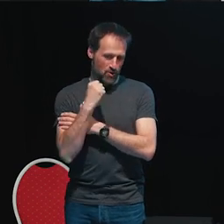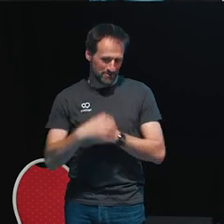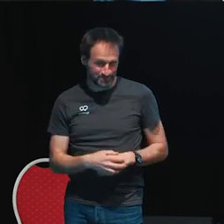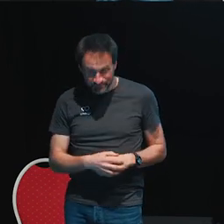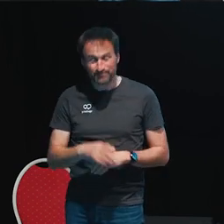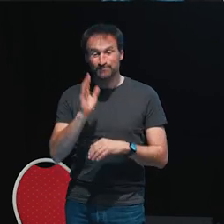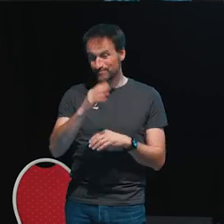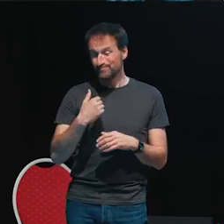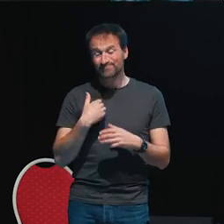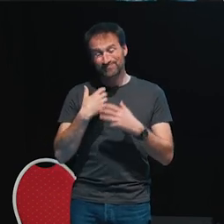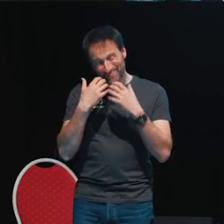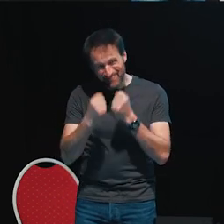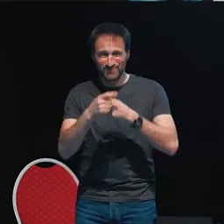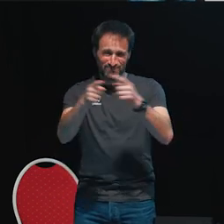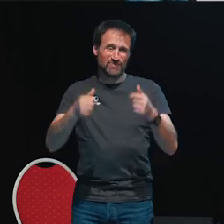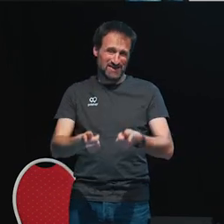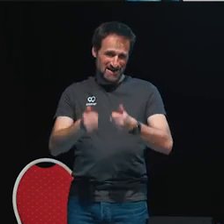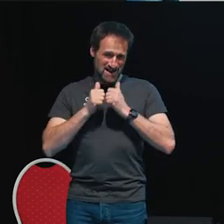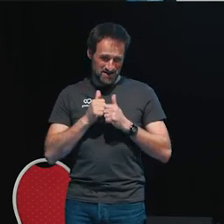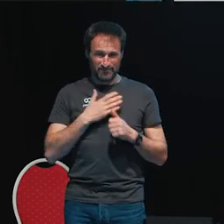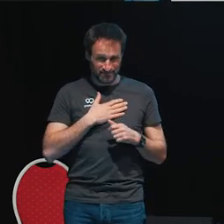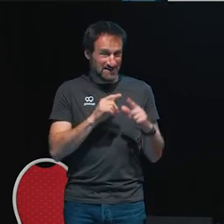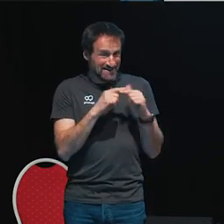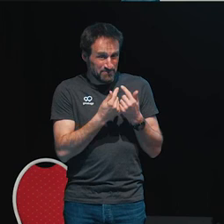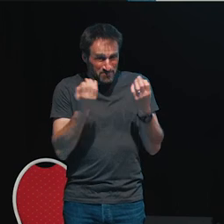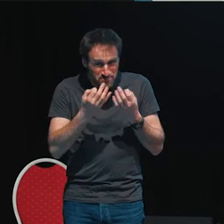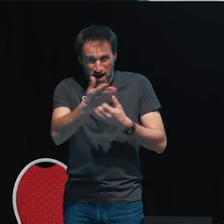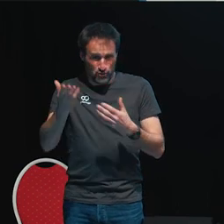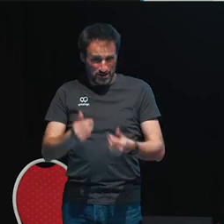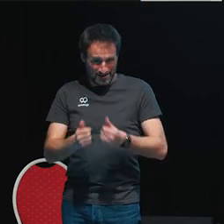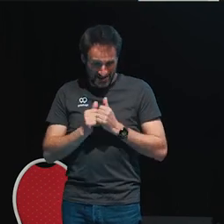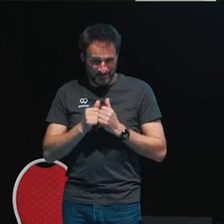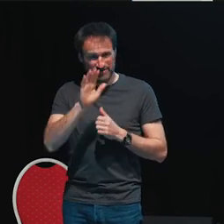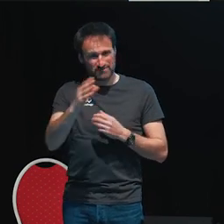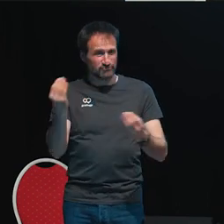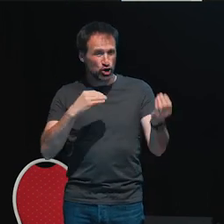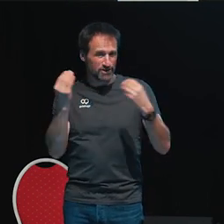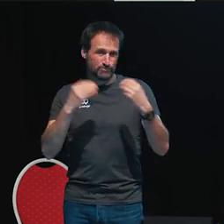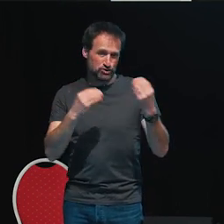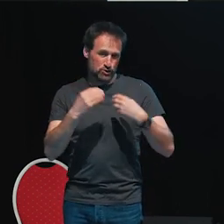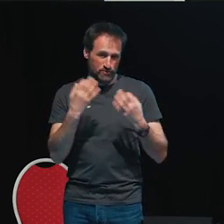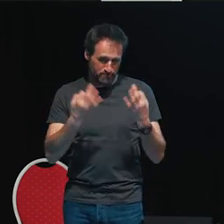We want your contributions. And even before we continue,